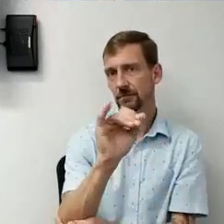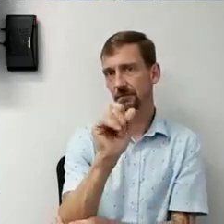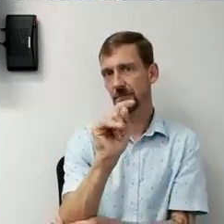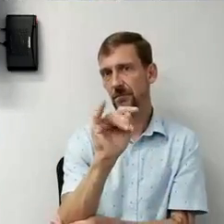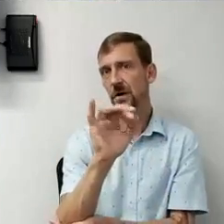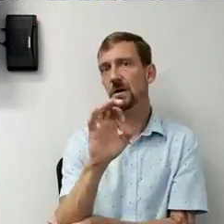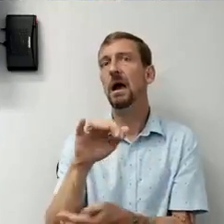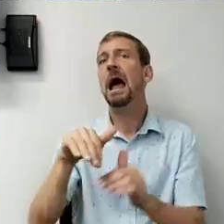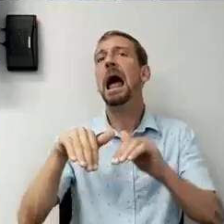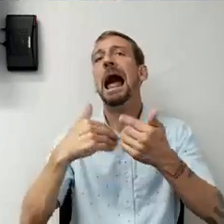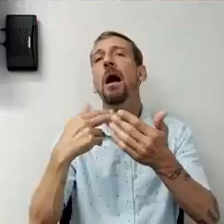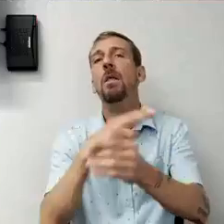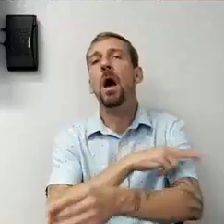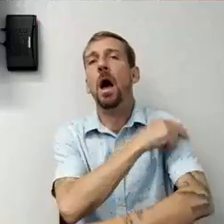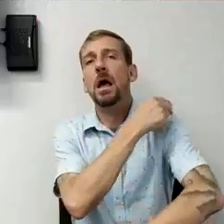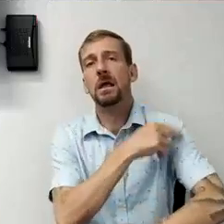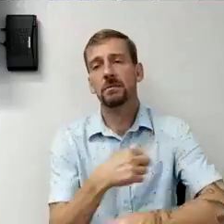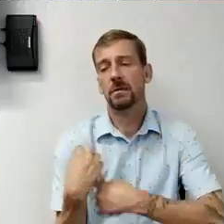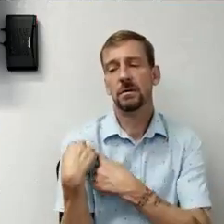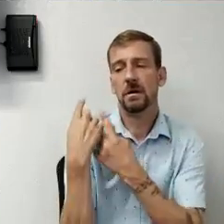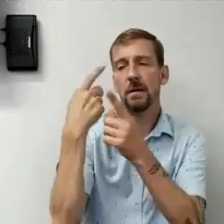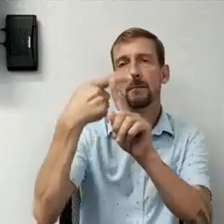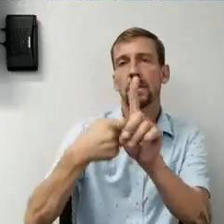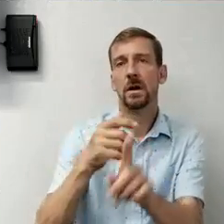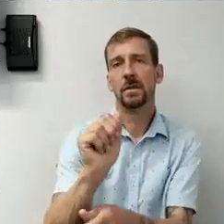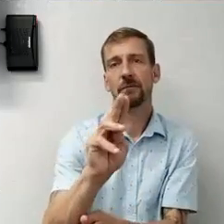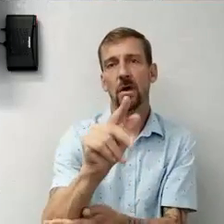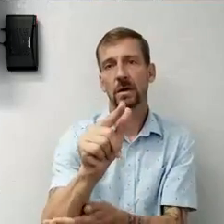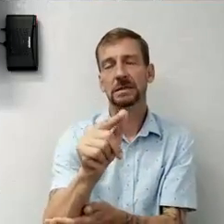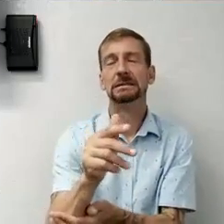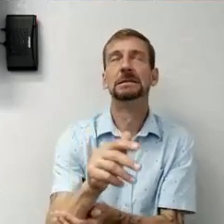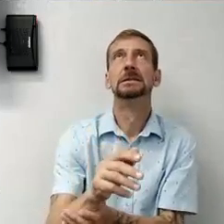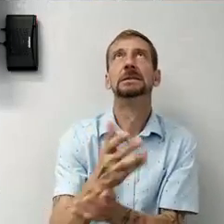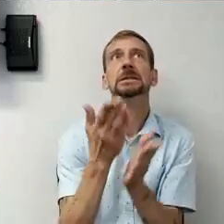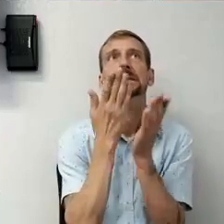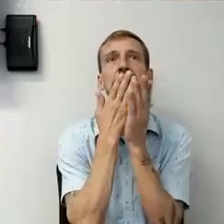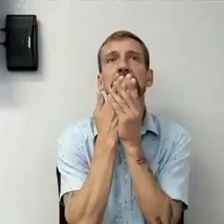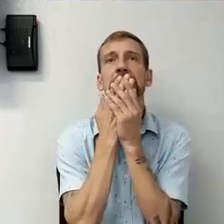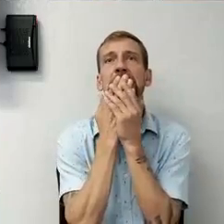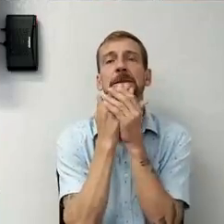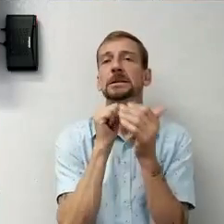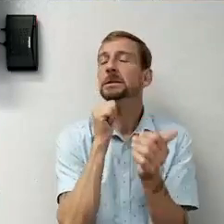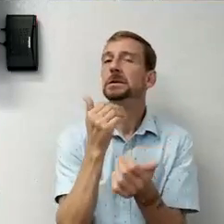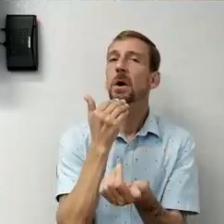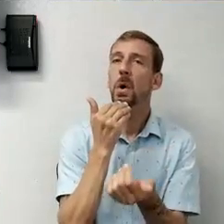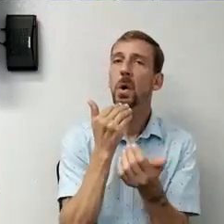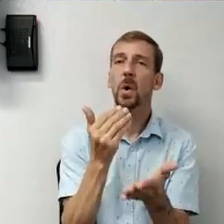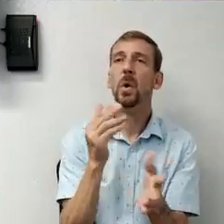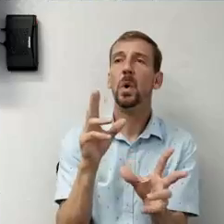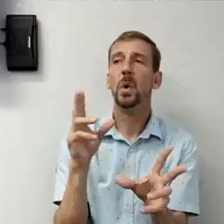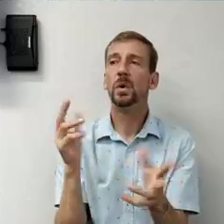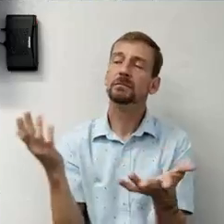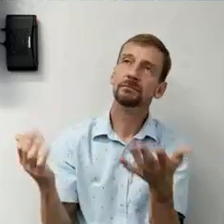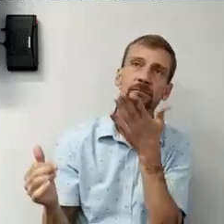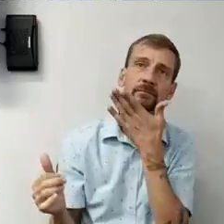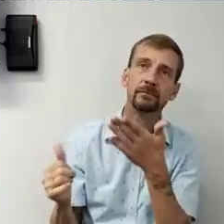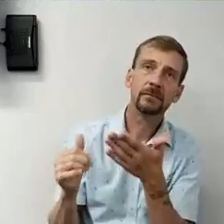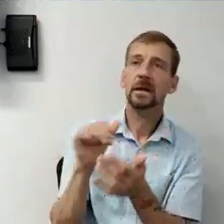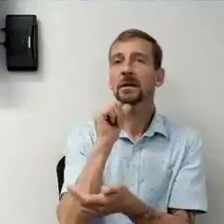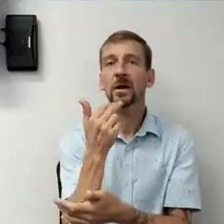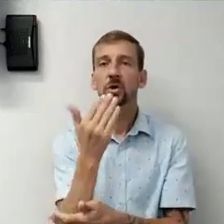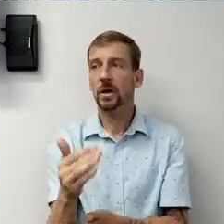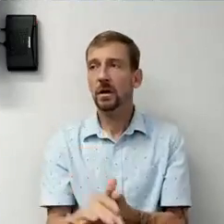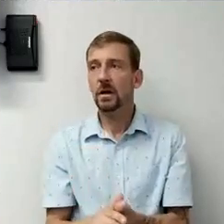did the hospital do in the month of August? Yeah, not well, not well.